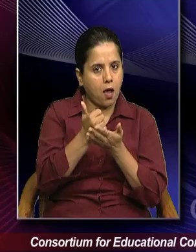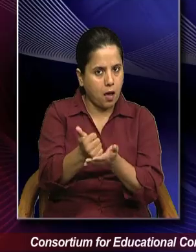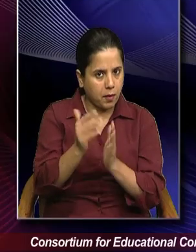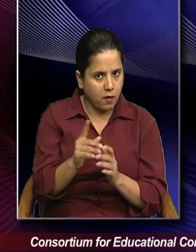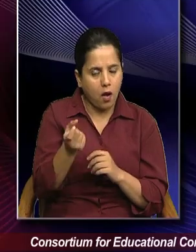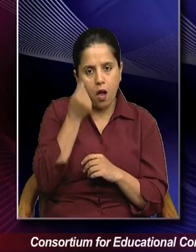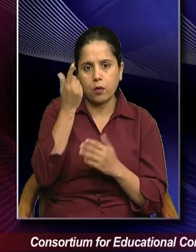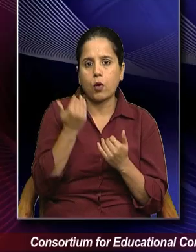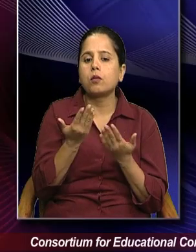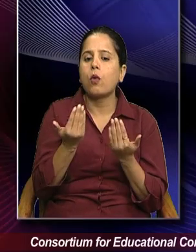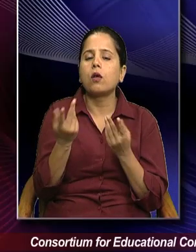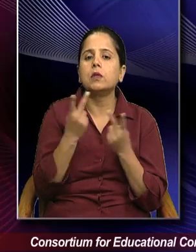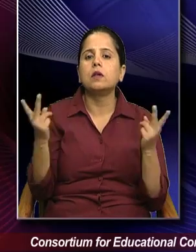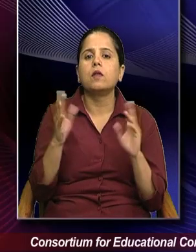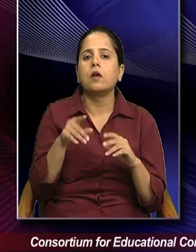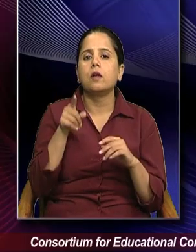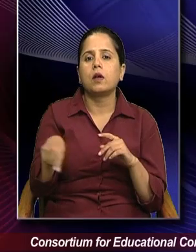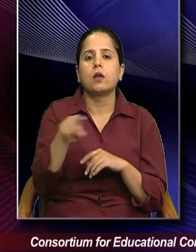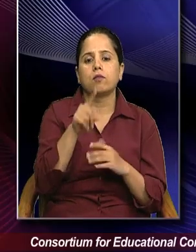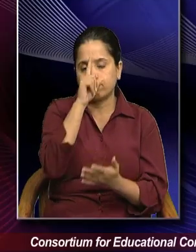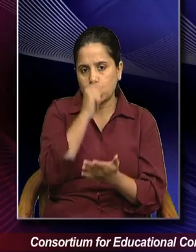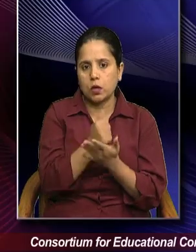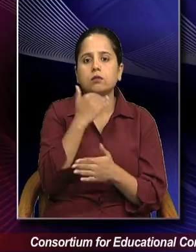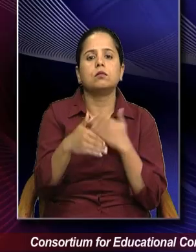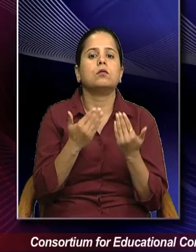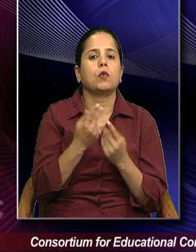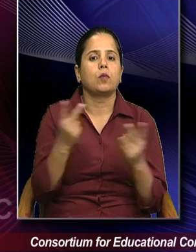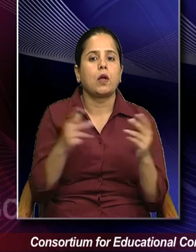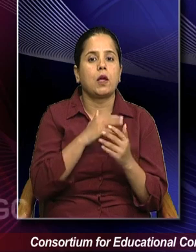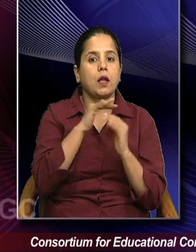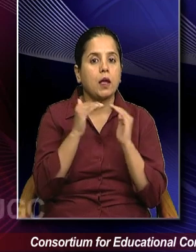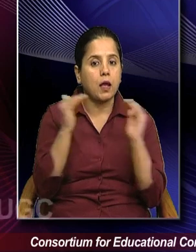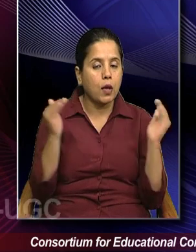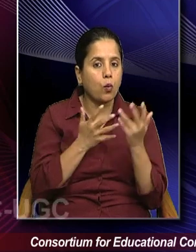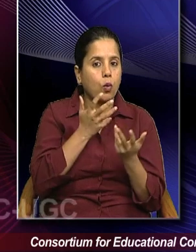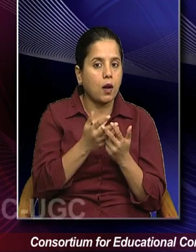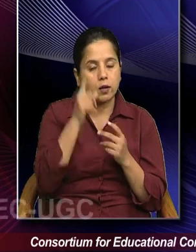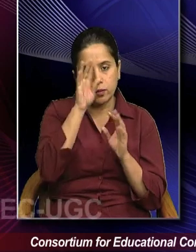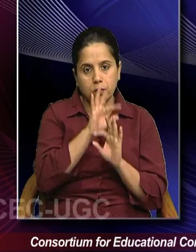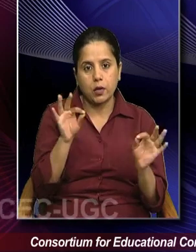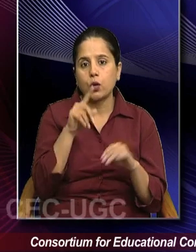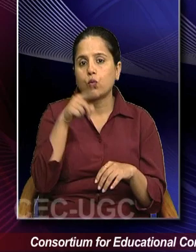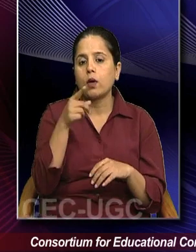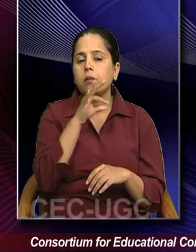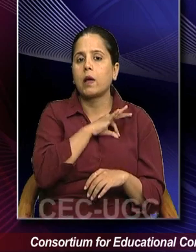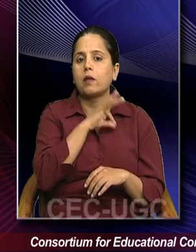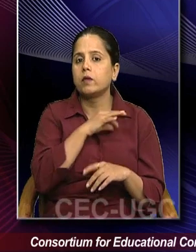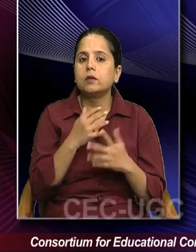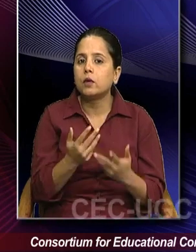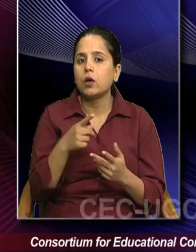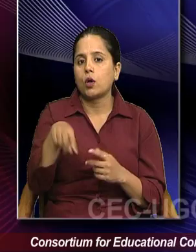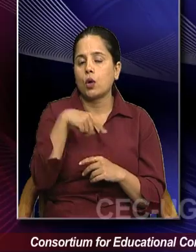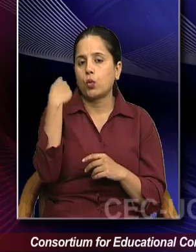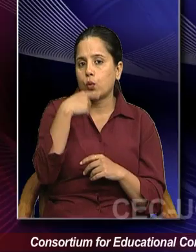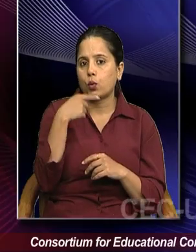understand possibilities and make informed decisions. Equity lens piece, the who benefits and who